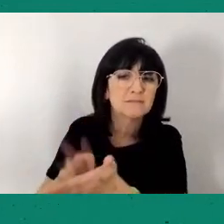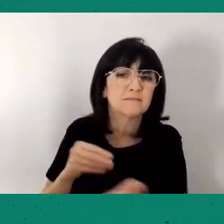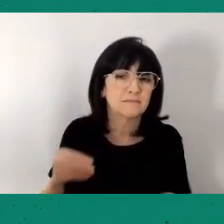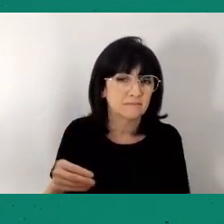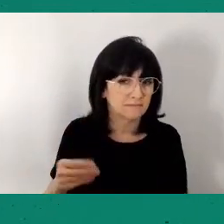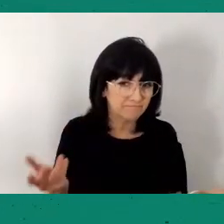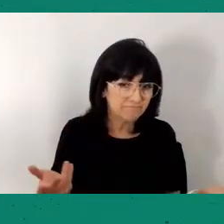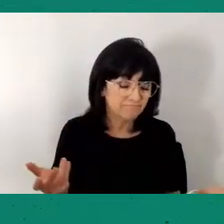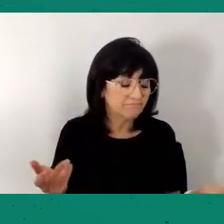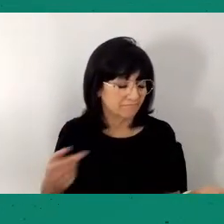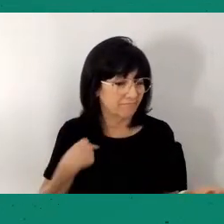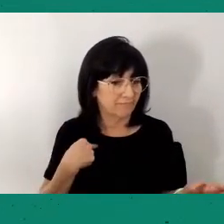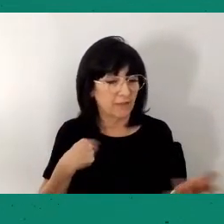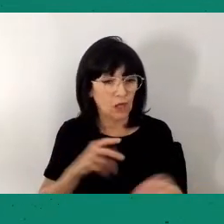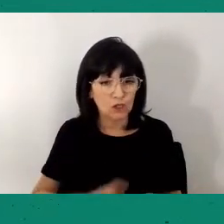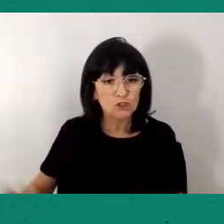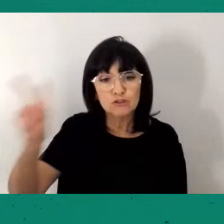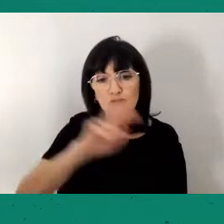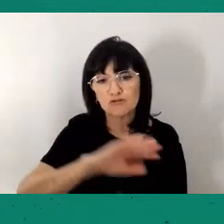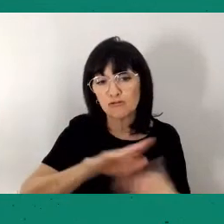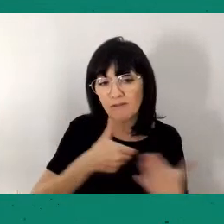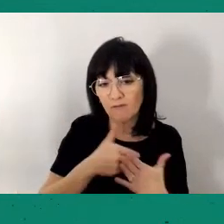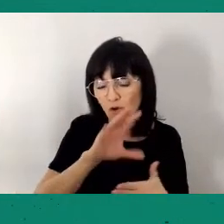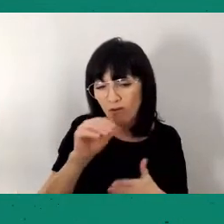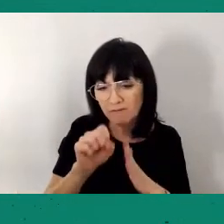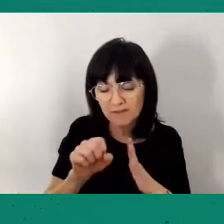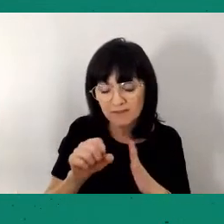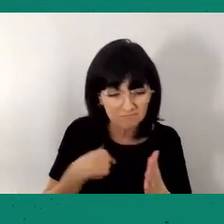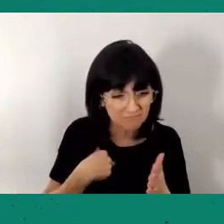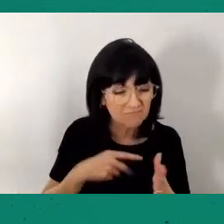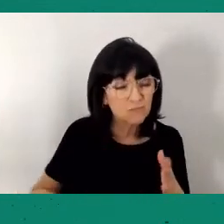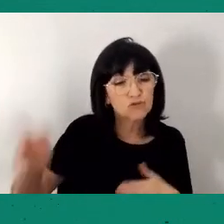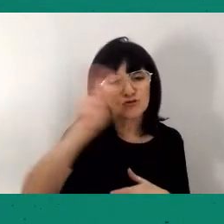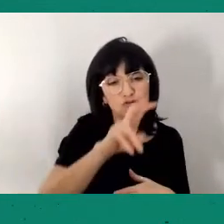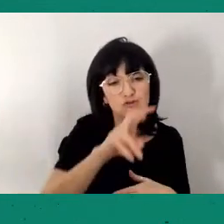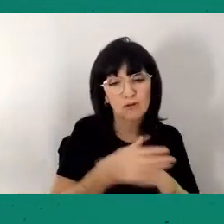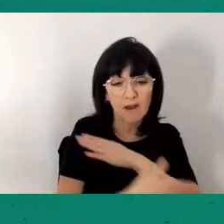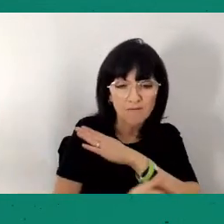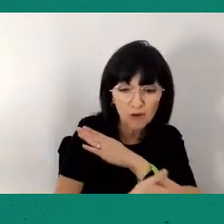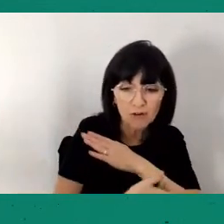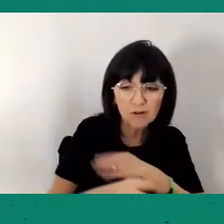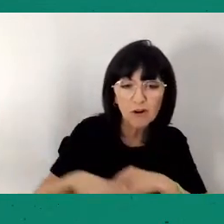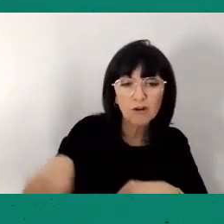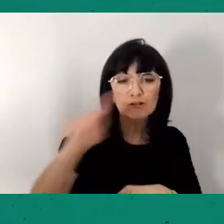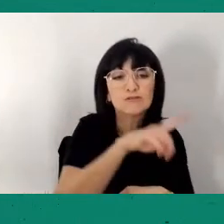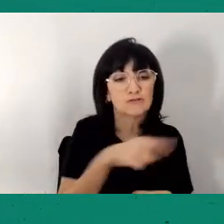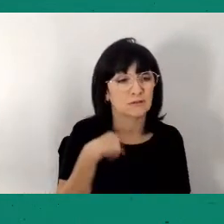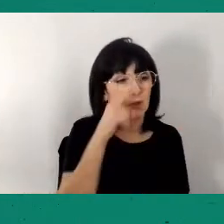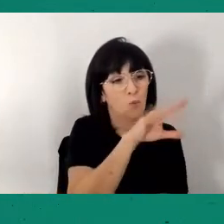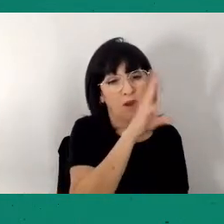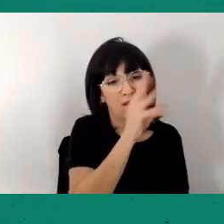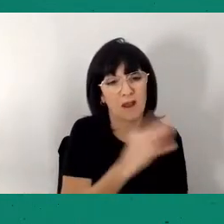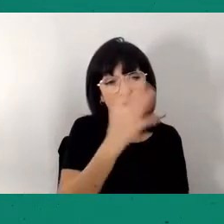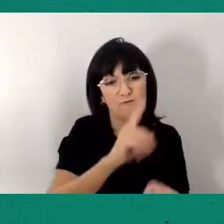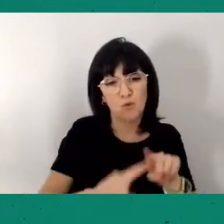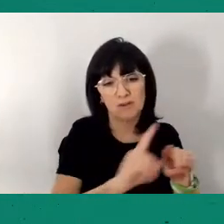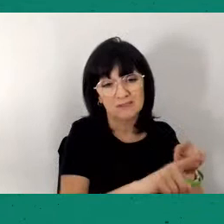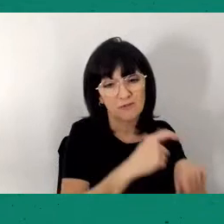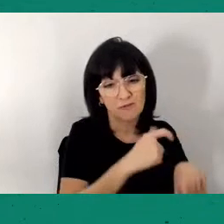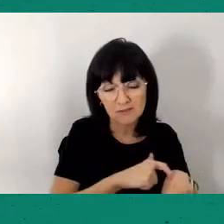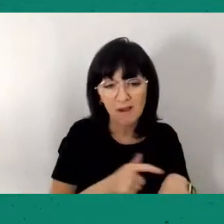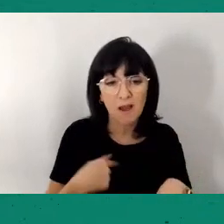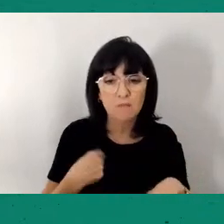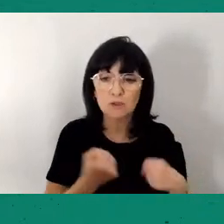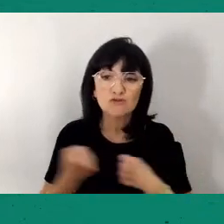50. I've traveled in several foreign countries and several continents. I've been to Africa about 4 different times. And all of these things provide a